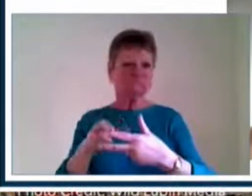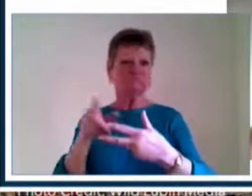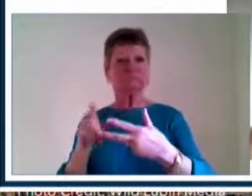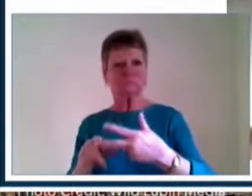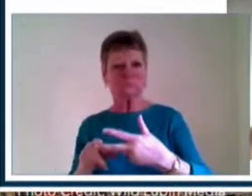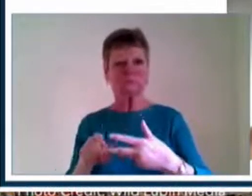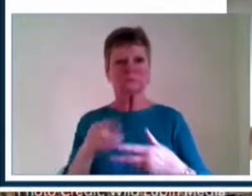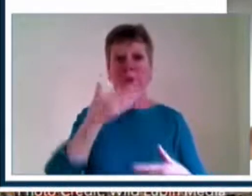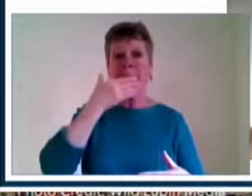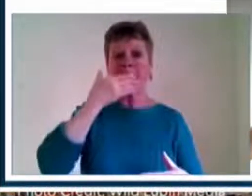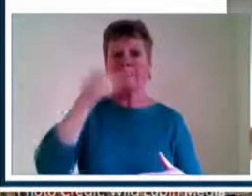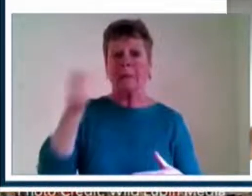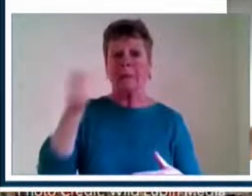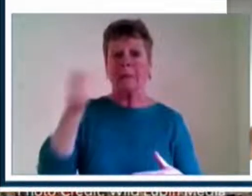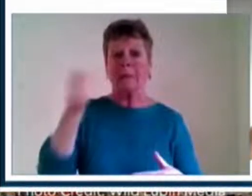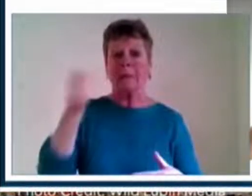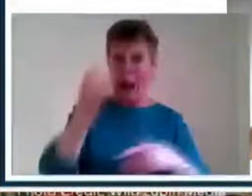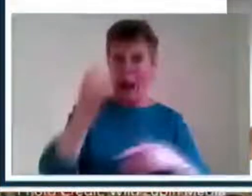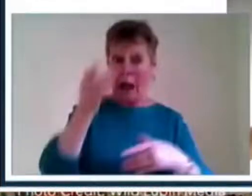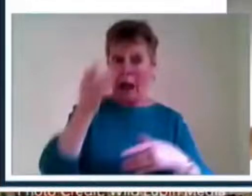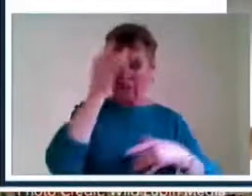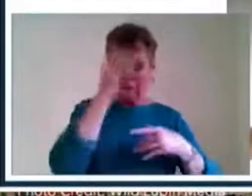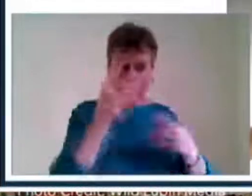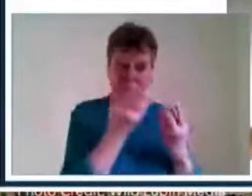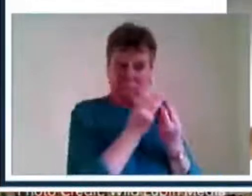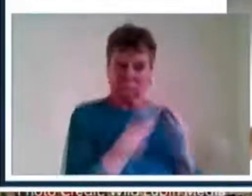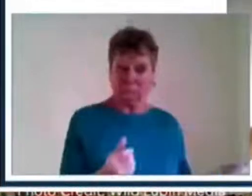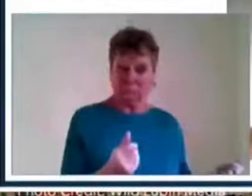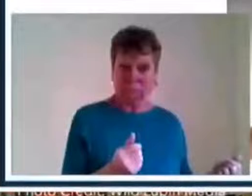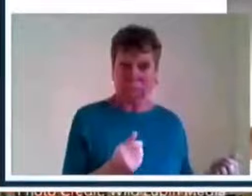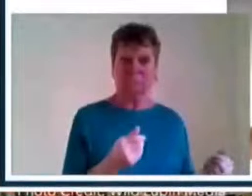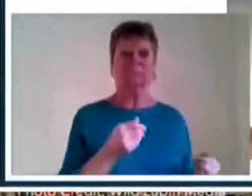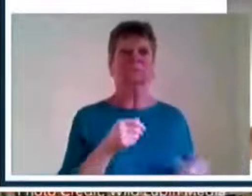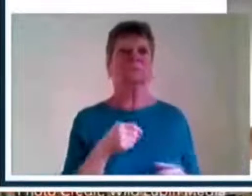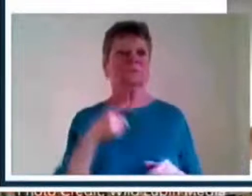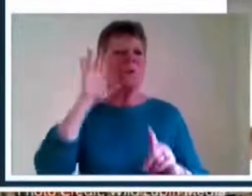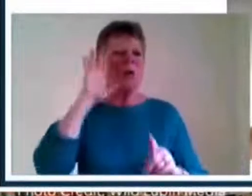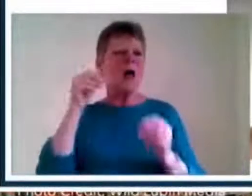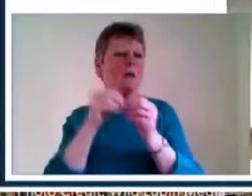vaccination after infection, and more guidance is expected soon.